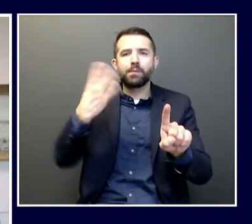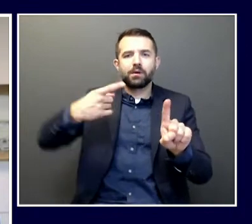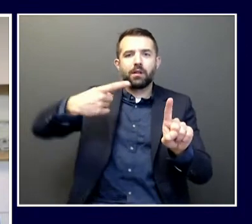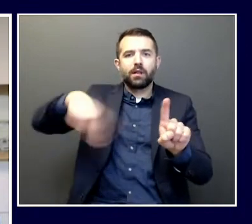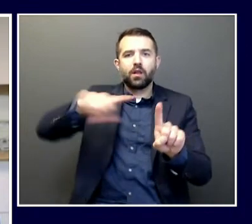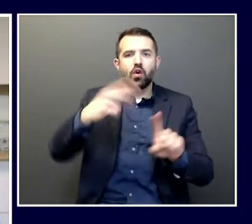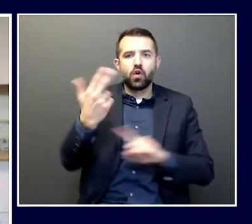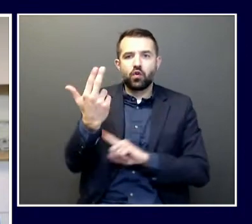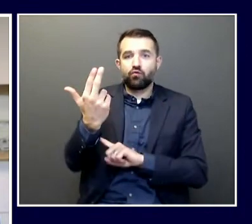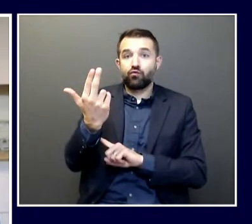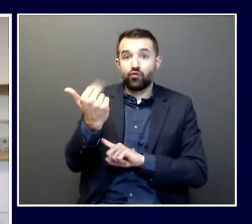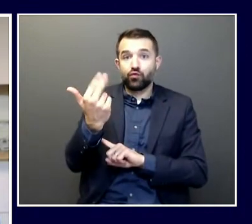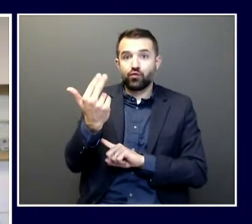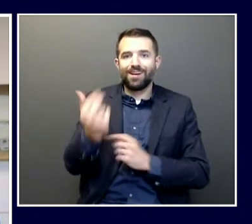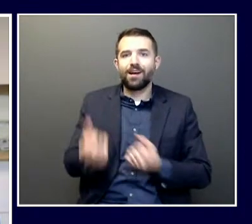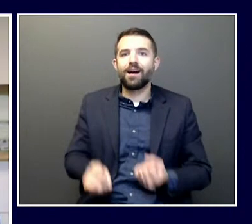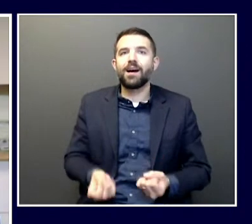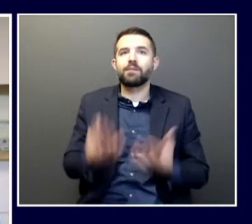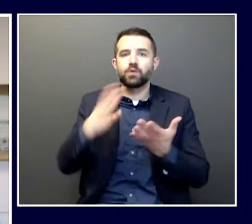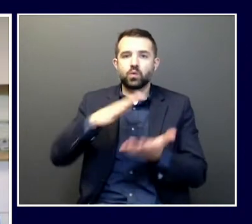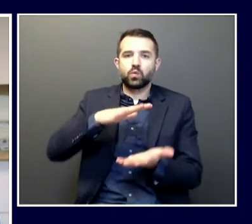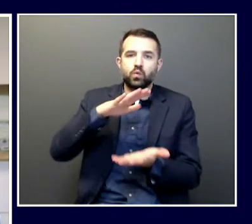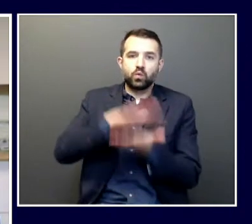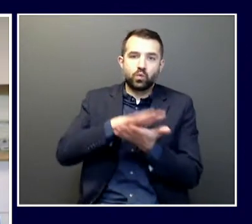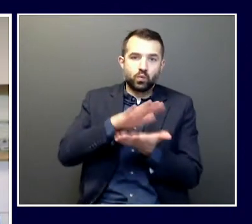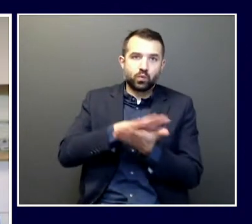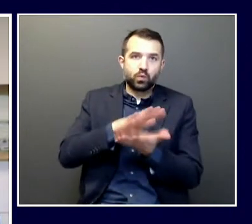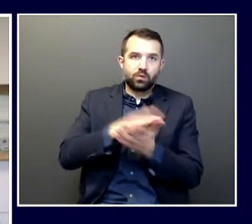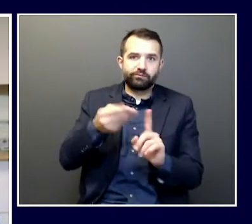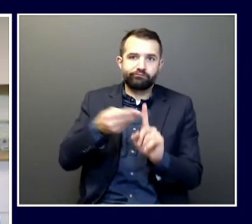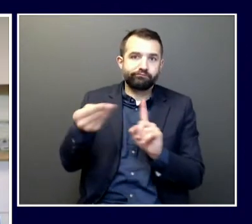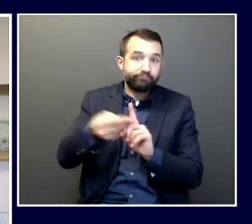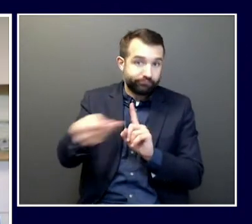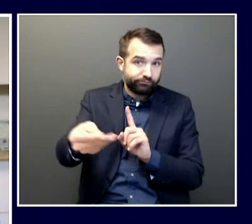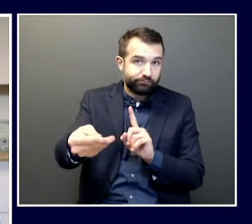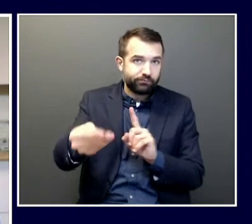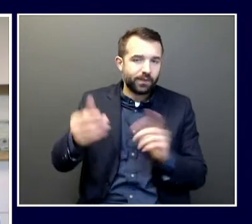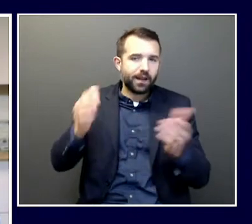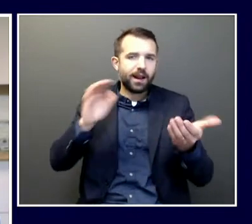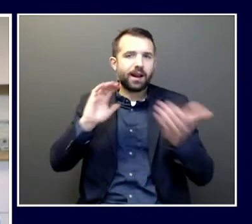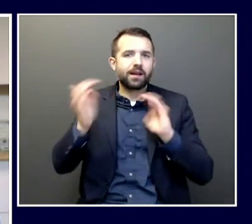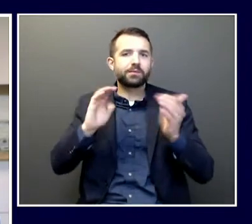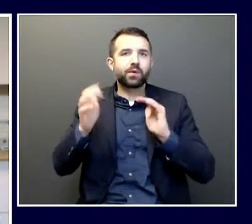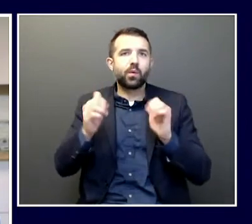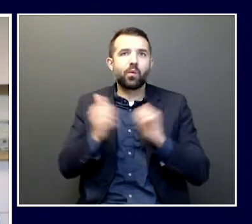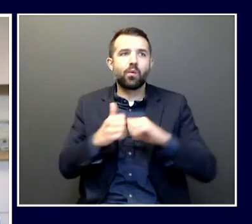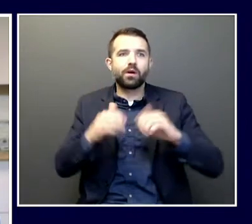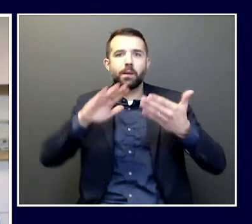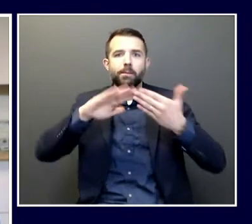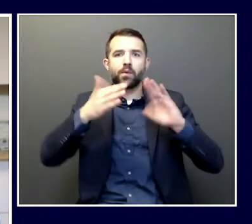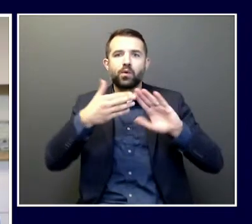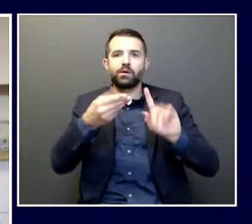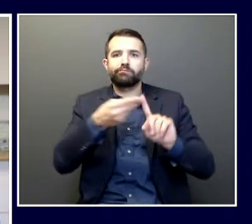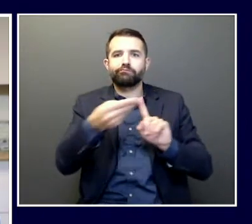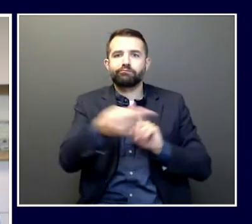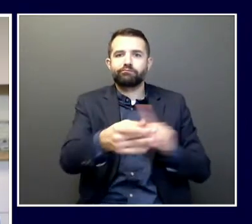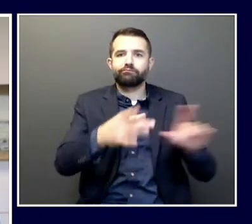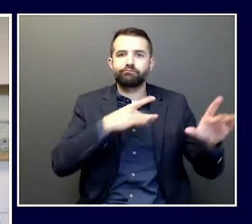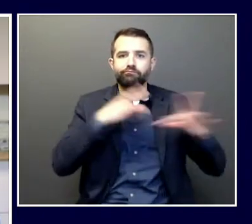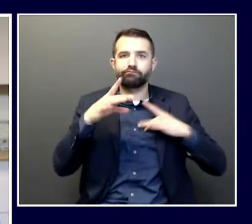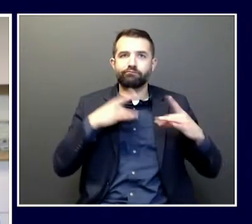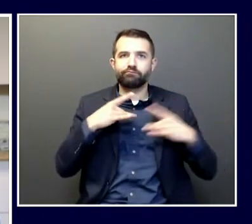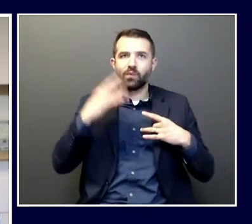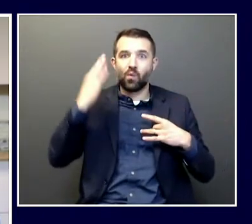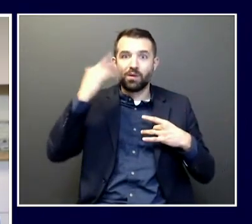And is there a way that parents can find that out and kind of gauge how well their schools are doing about not having transmission in the